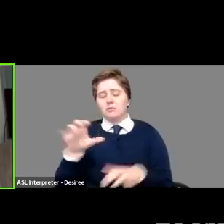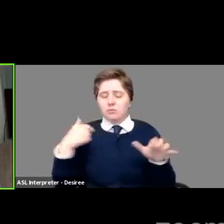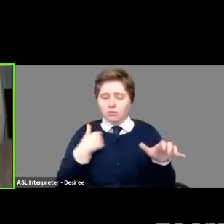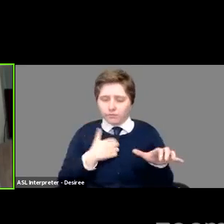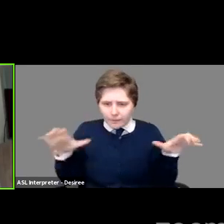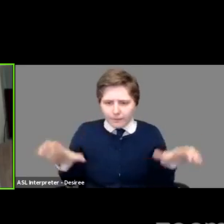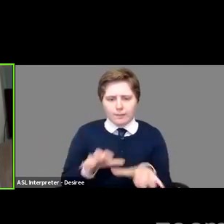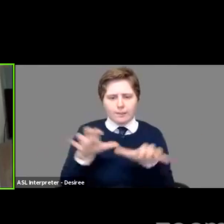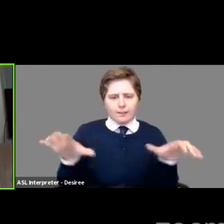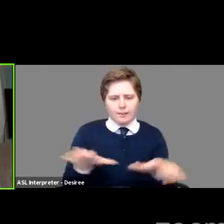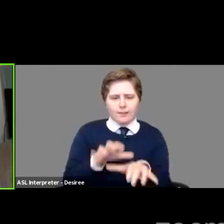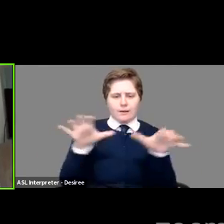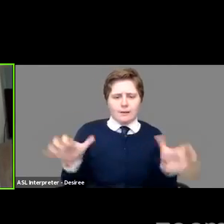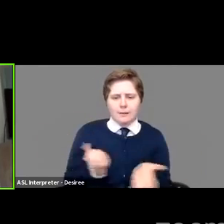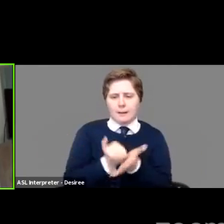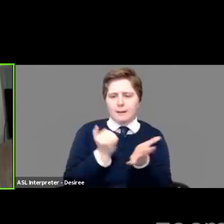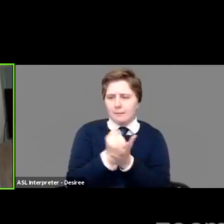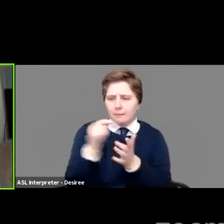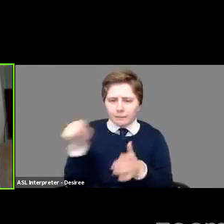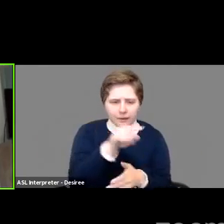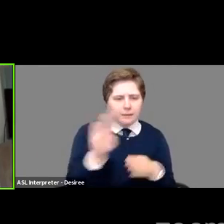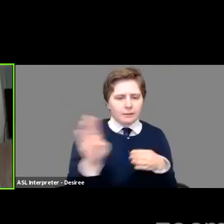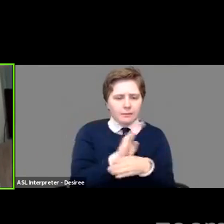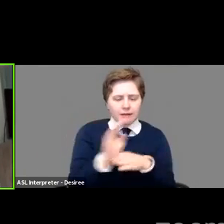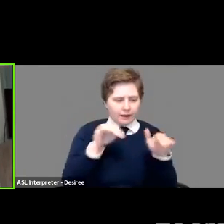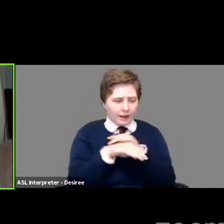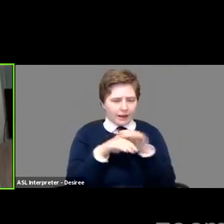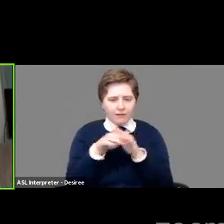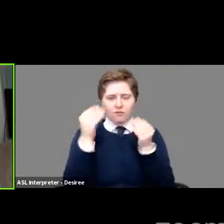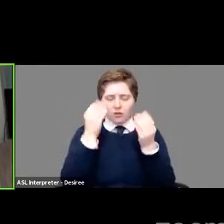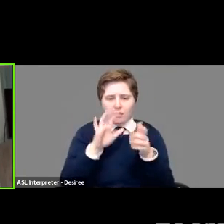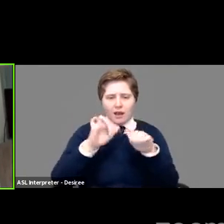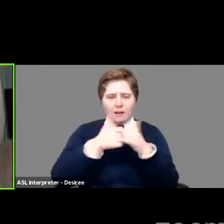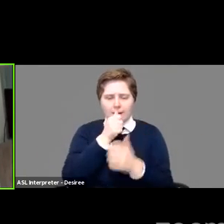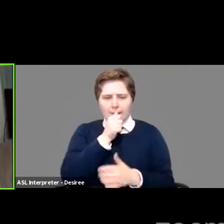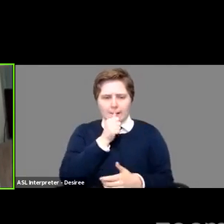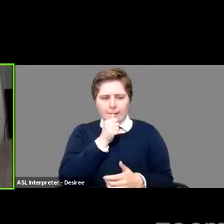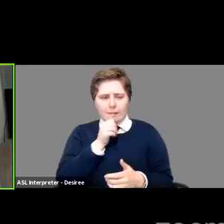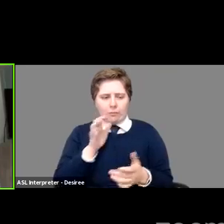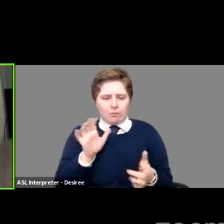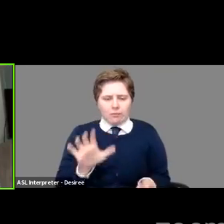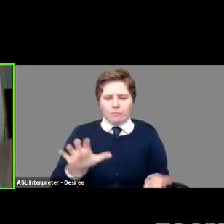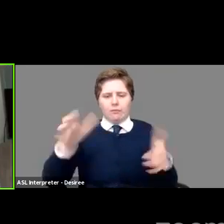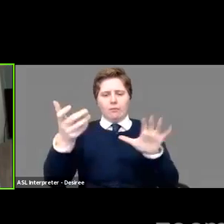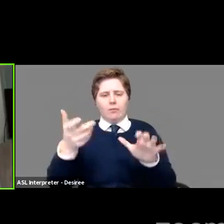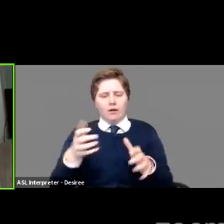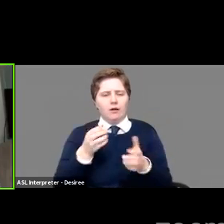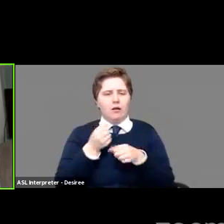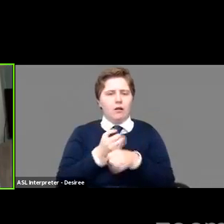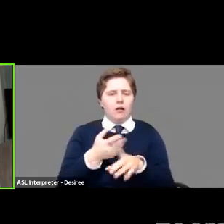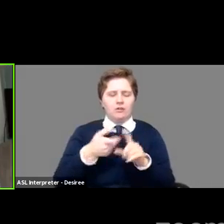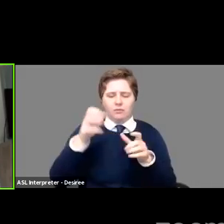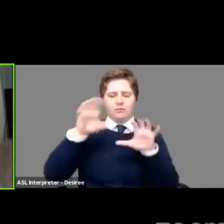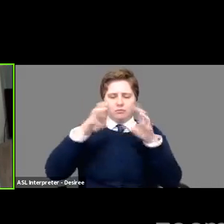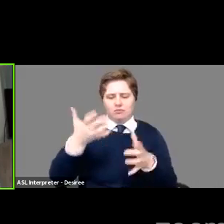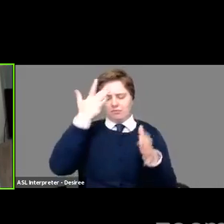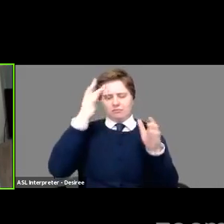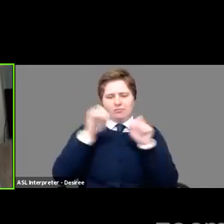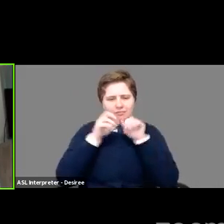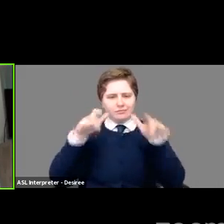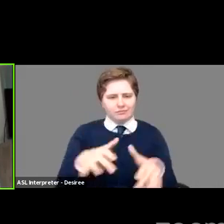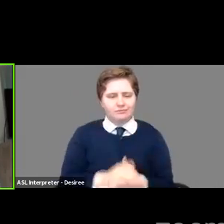helping businesses access information and resources on coping with the business disruptions that have been caused by the pandemic. Much of